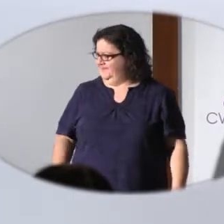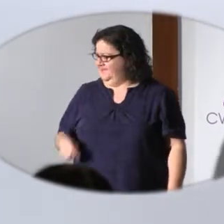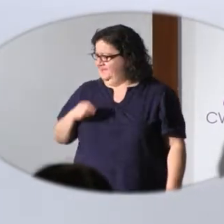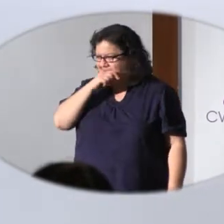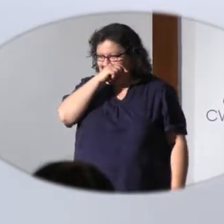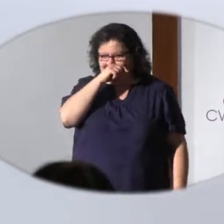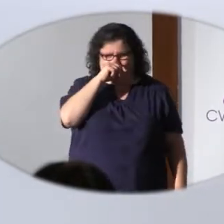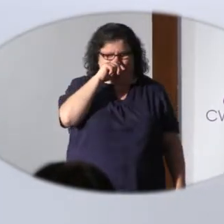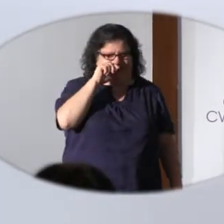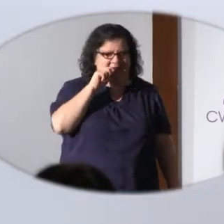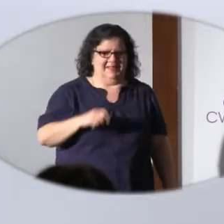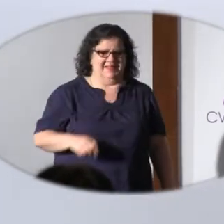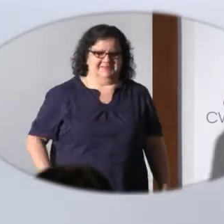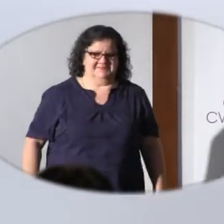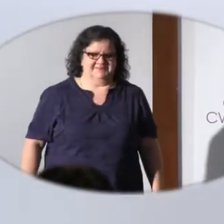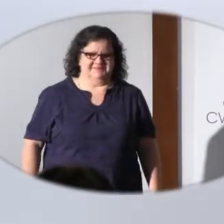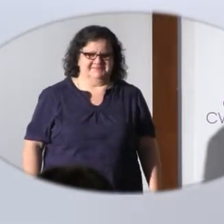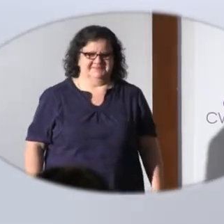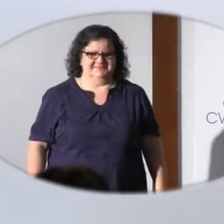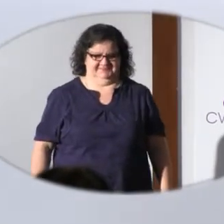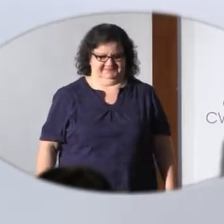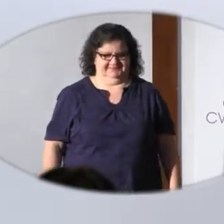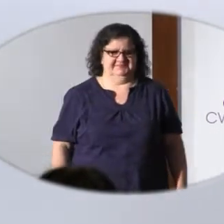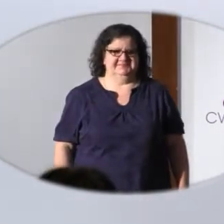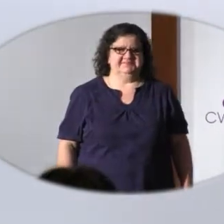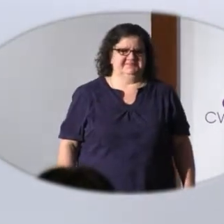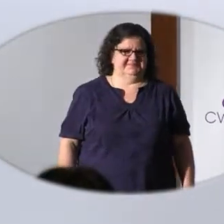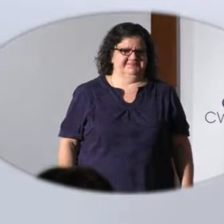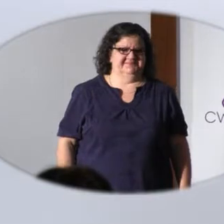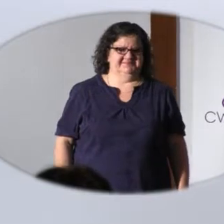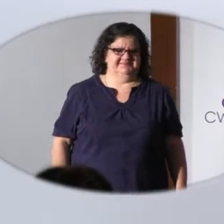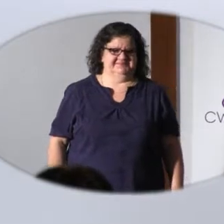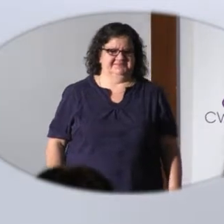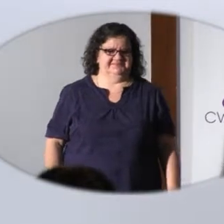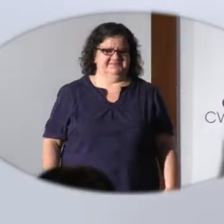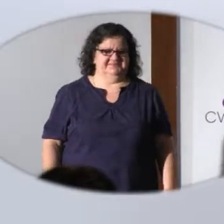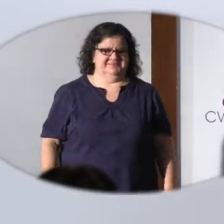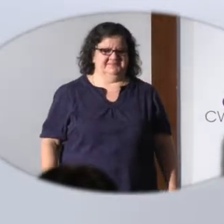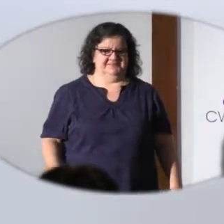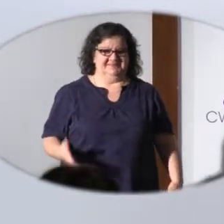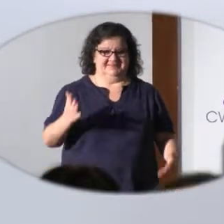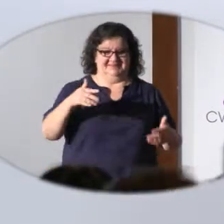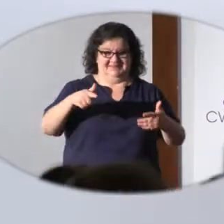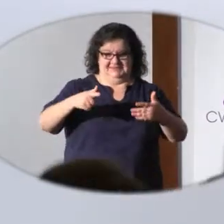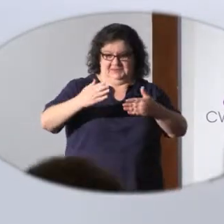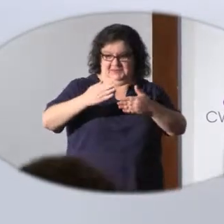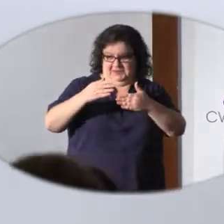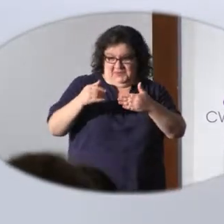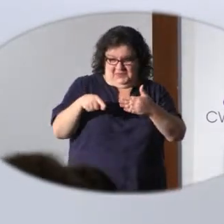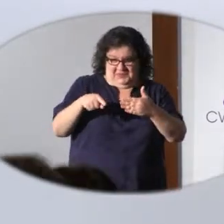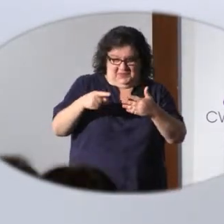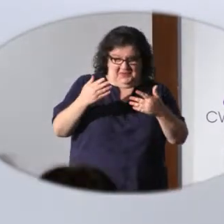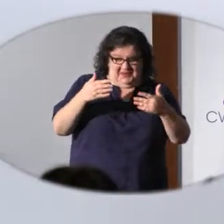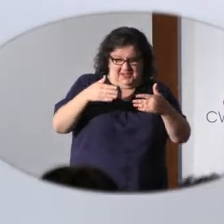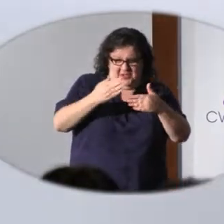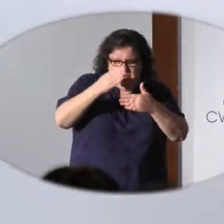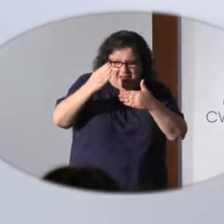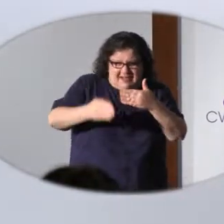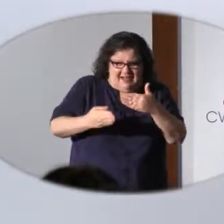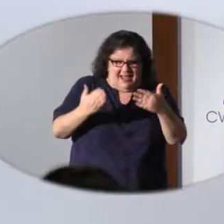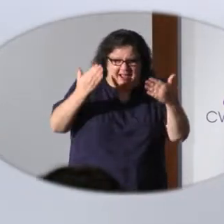The weekend's almost done, the moon is low in the sky. I feel like going